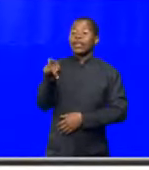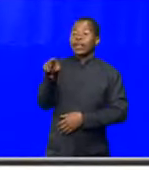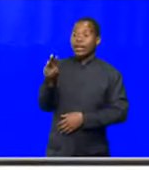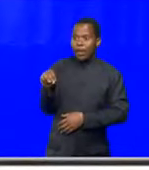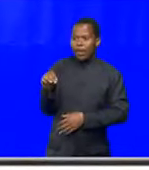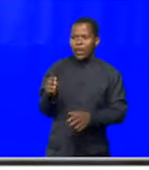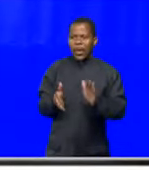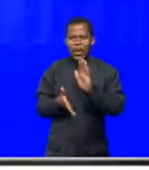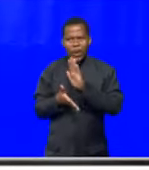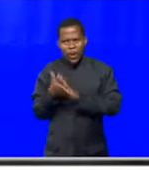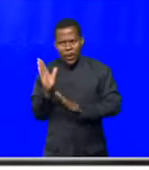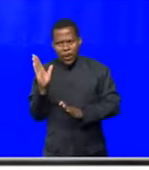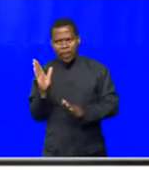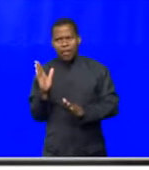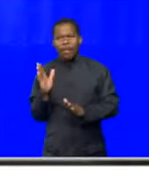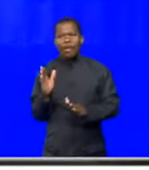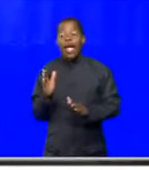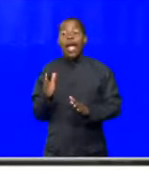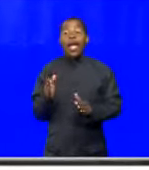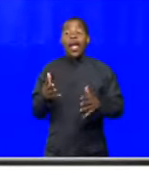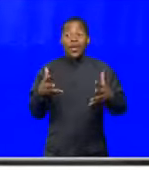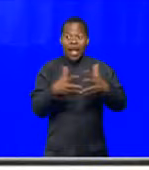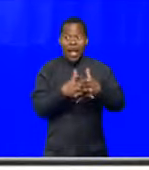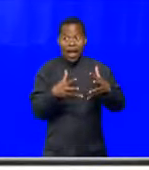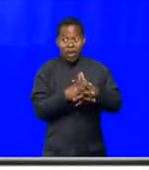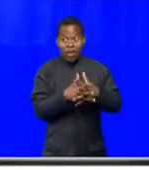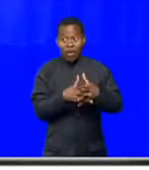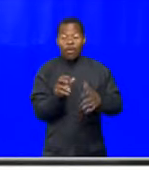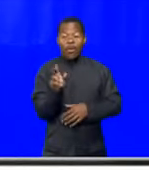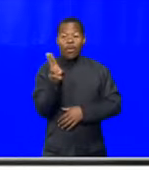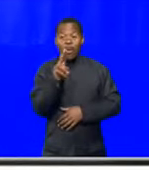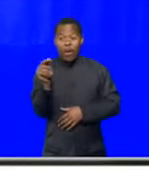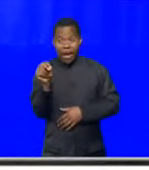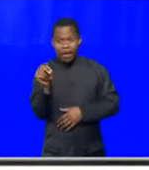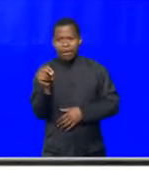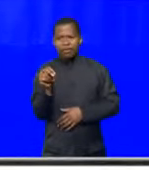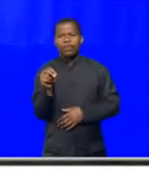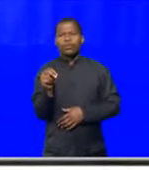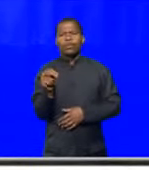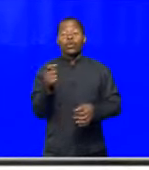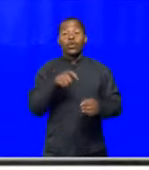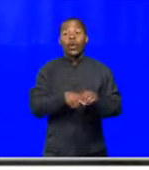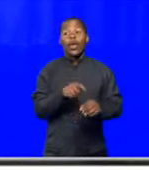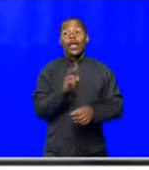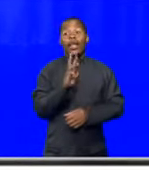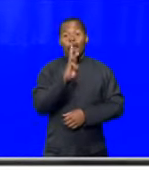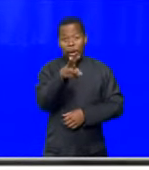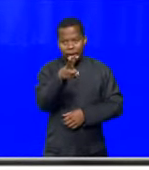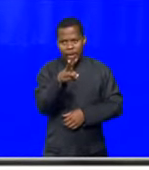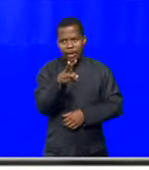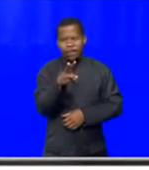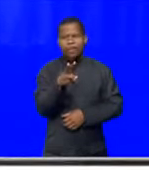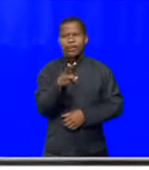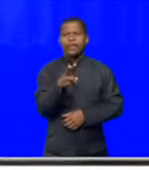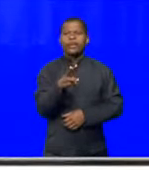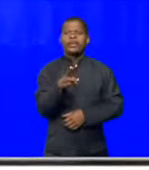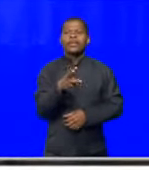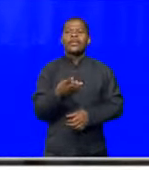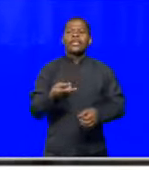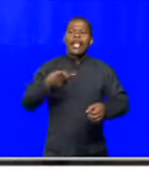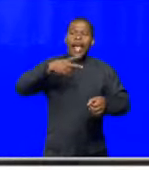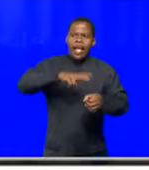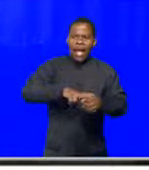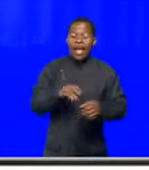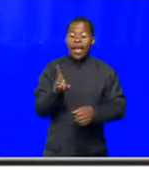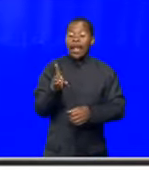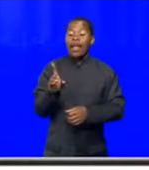has left the kingdom for the 2023 United Nations Food Systems Summit to be held in Rome, Italy, where he is representing